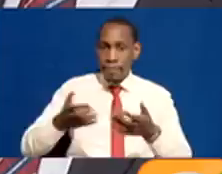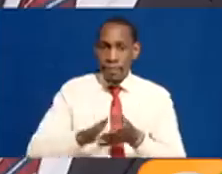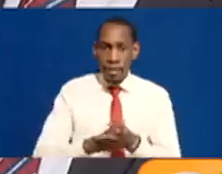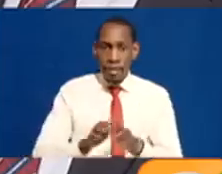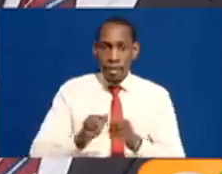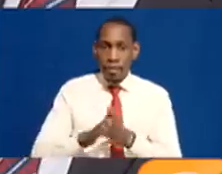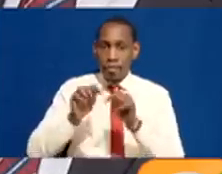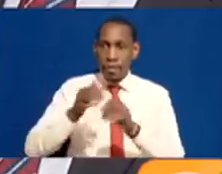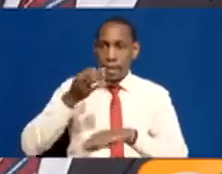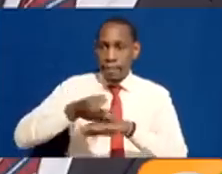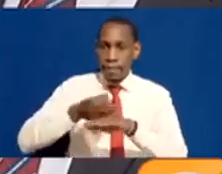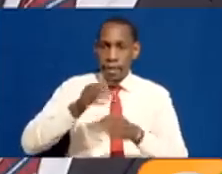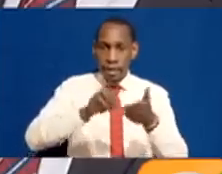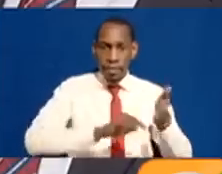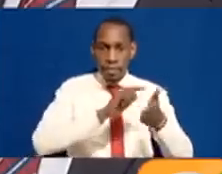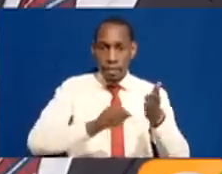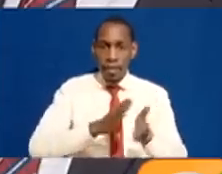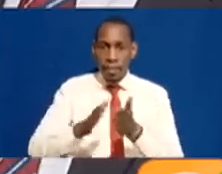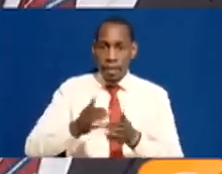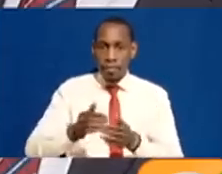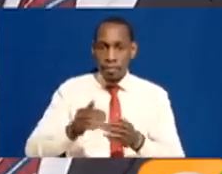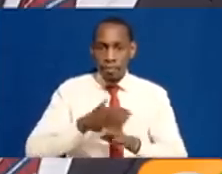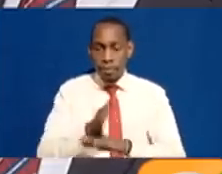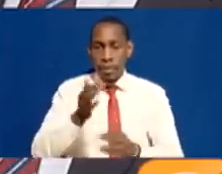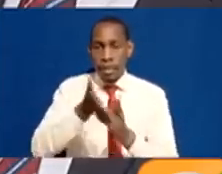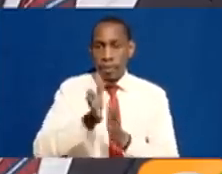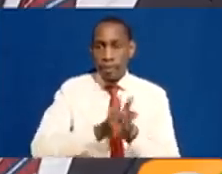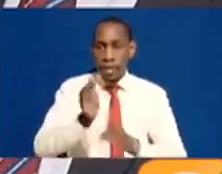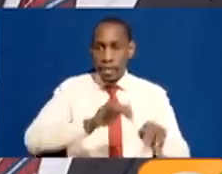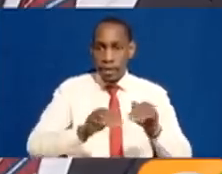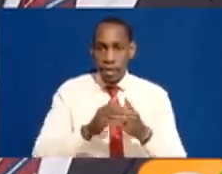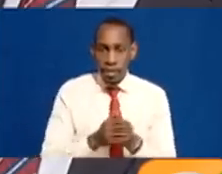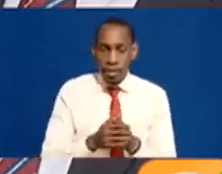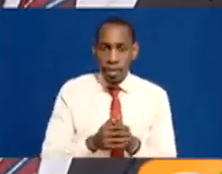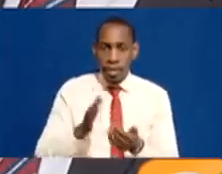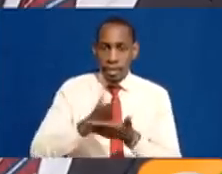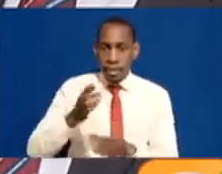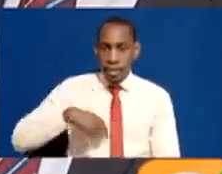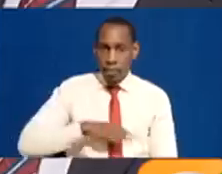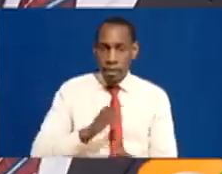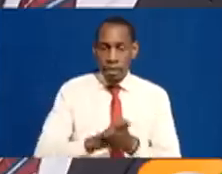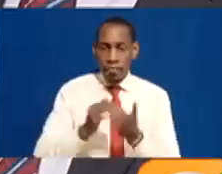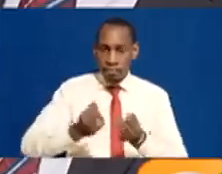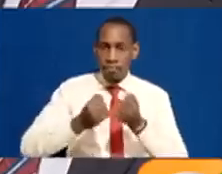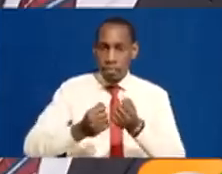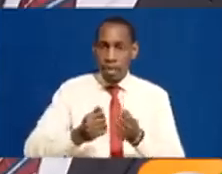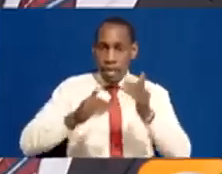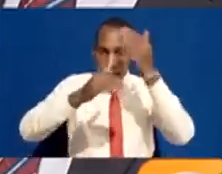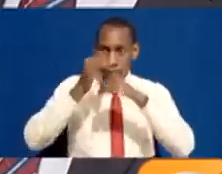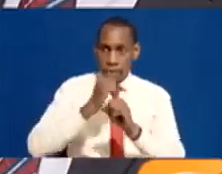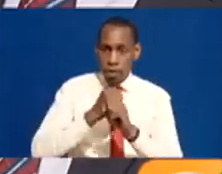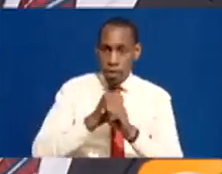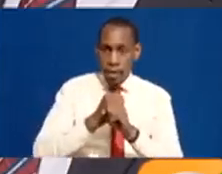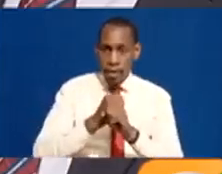and false accusations of scheming to manipulate and interfere with the general election, our sector put up a stellar and professional